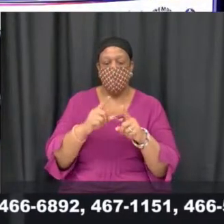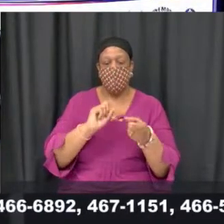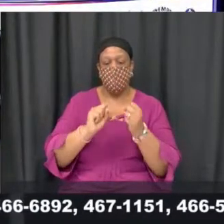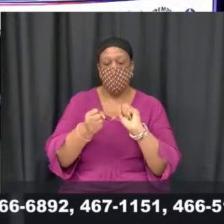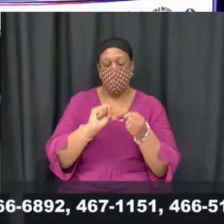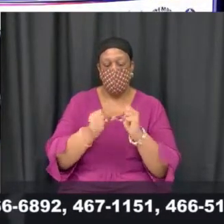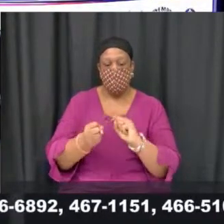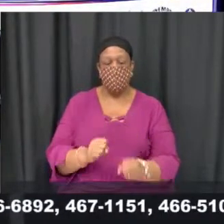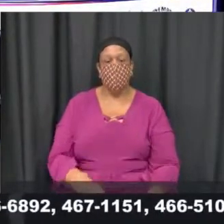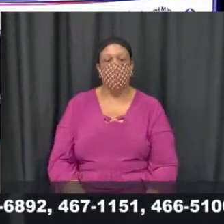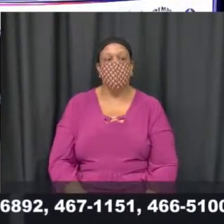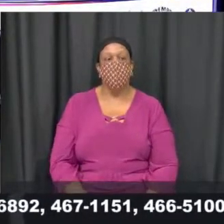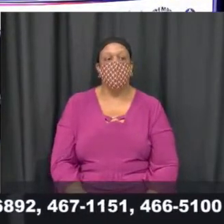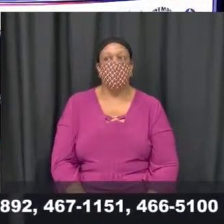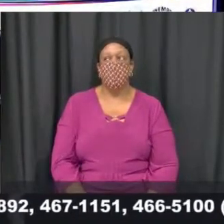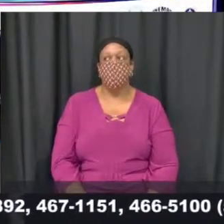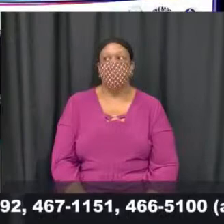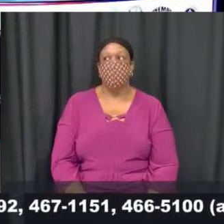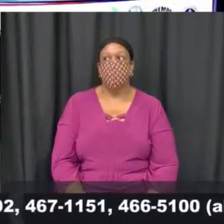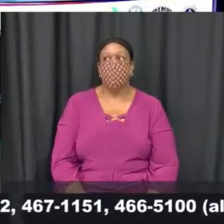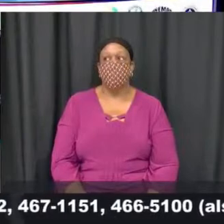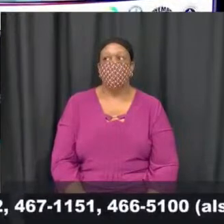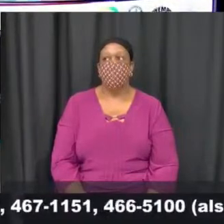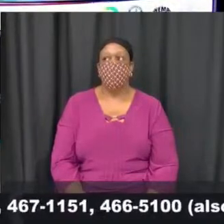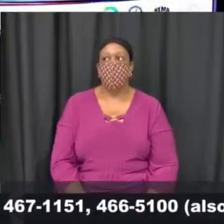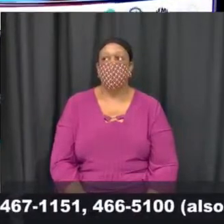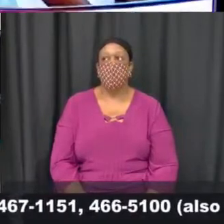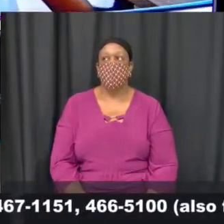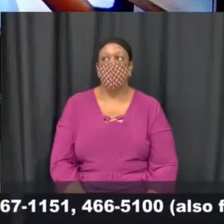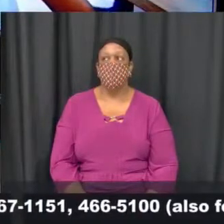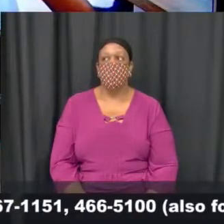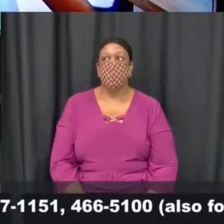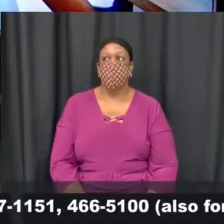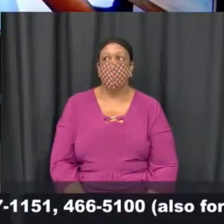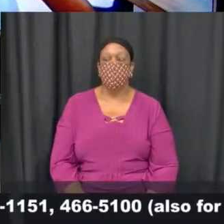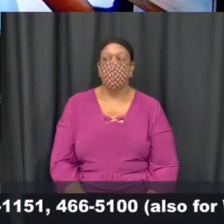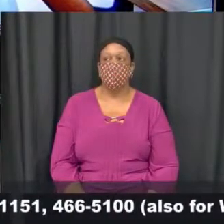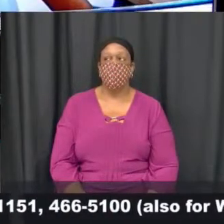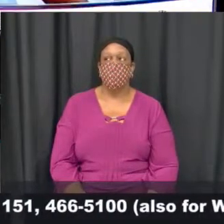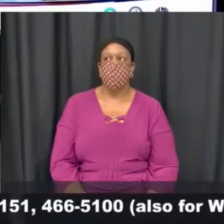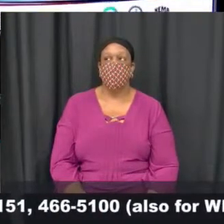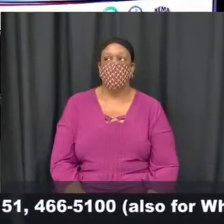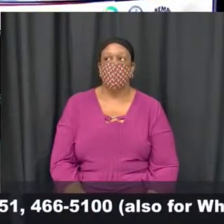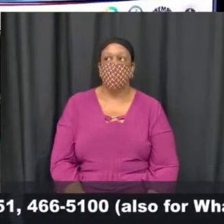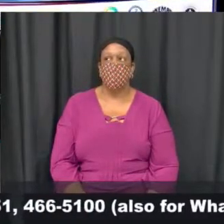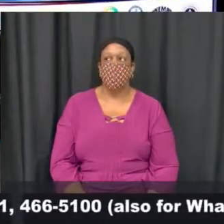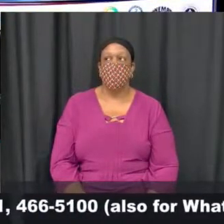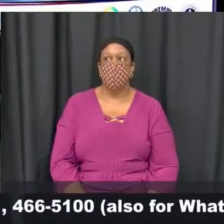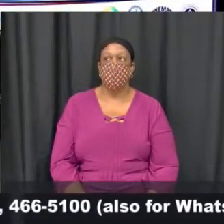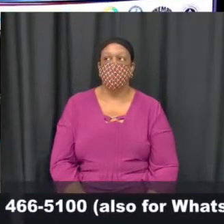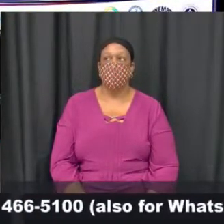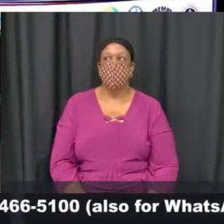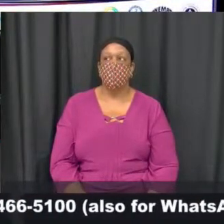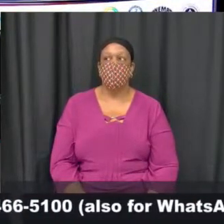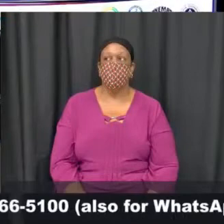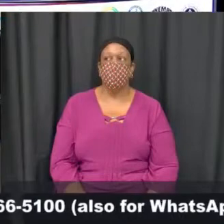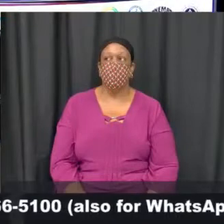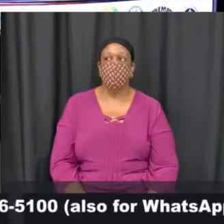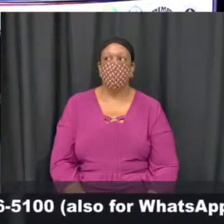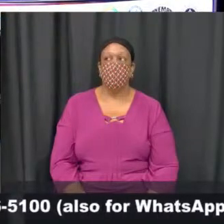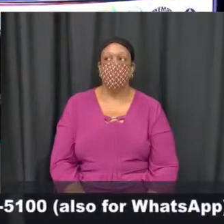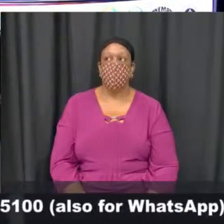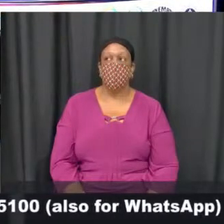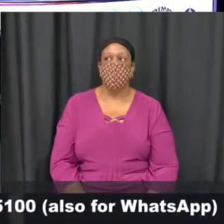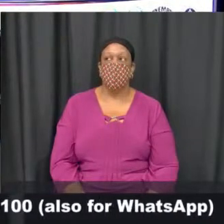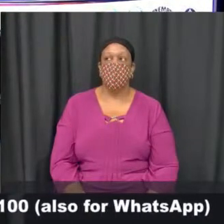from attending the CPL games, while children under 18 who are less disciplined and players and